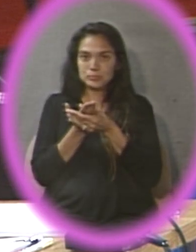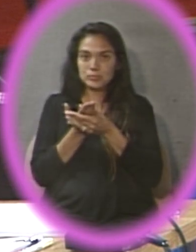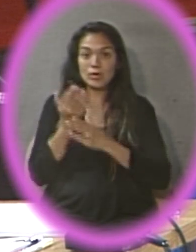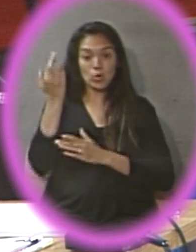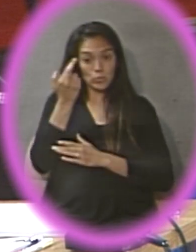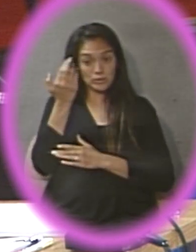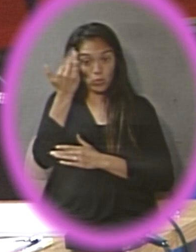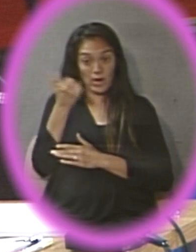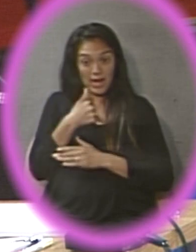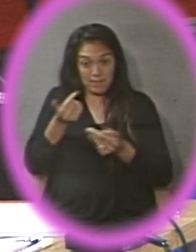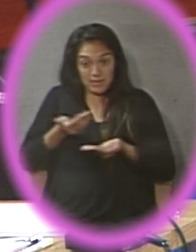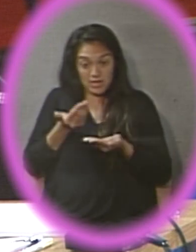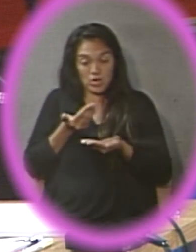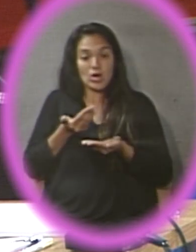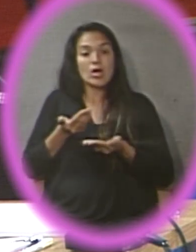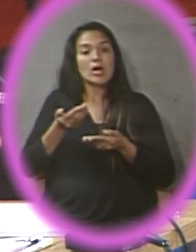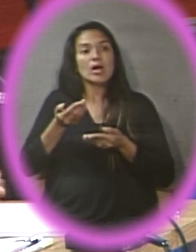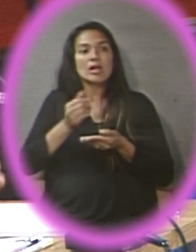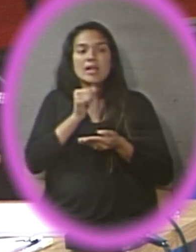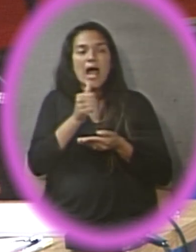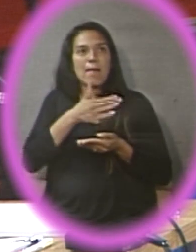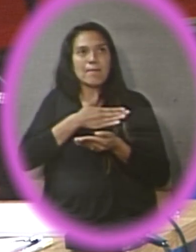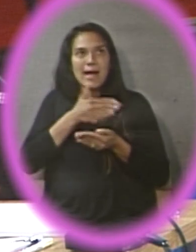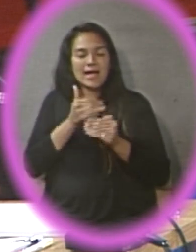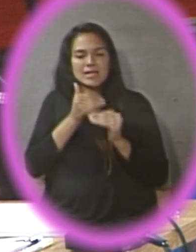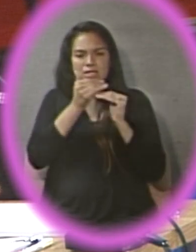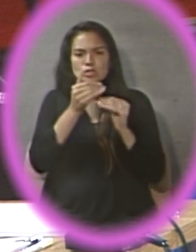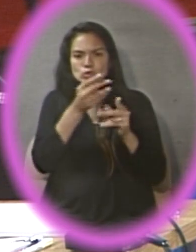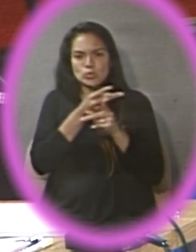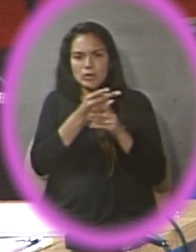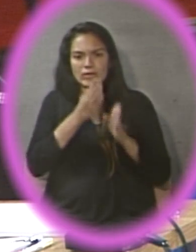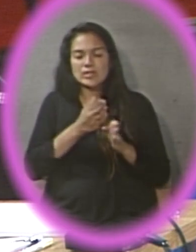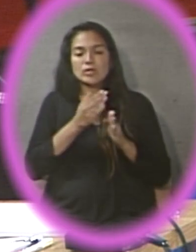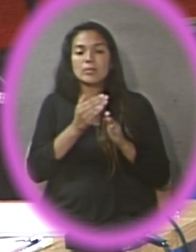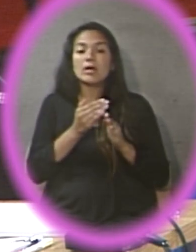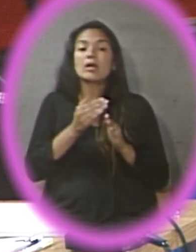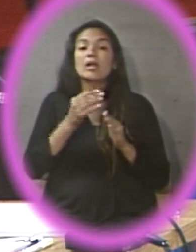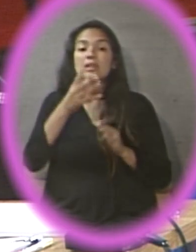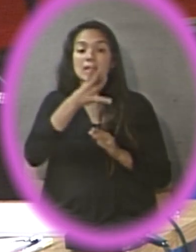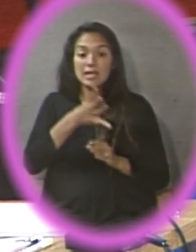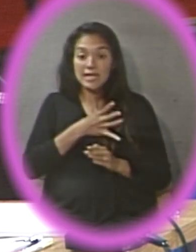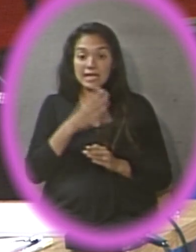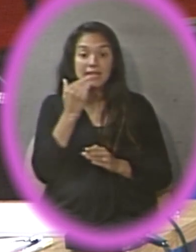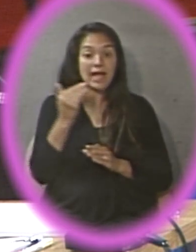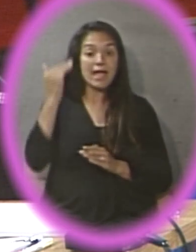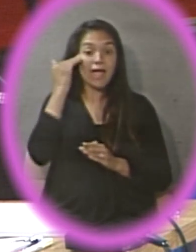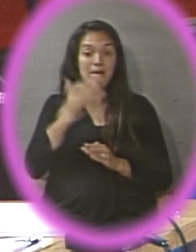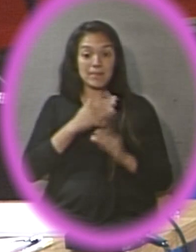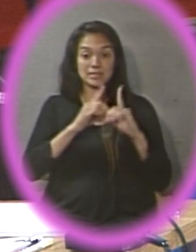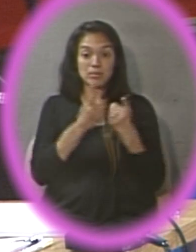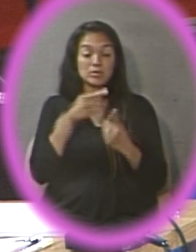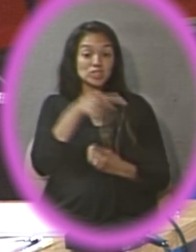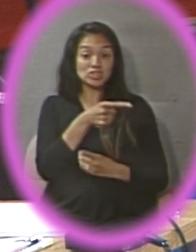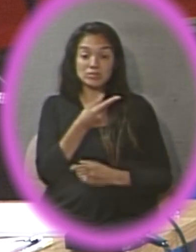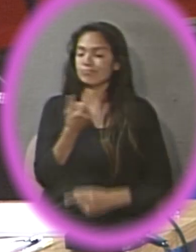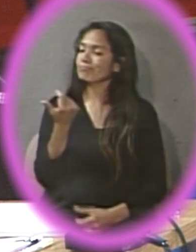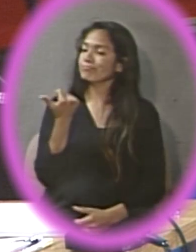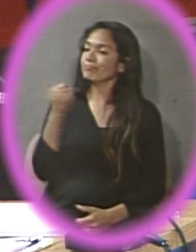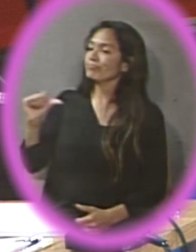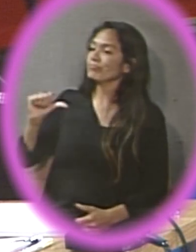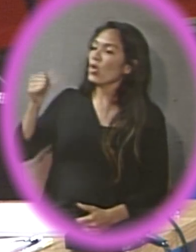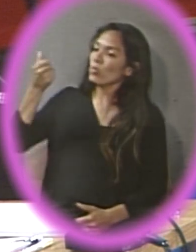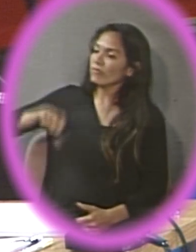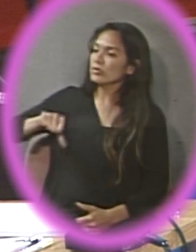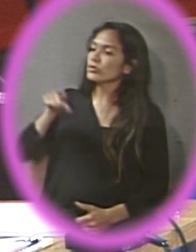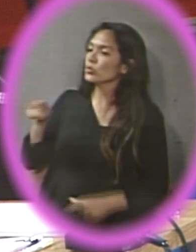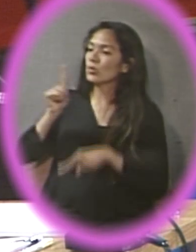immediate, not supervisor, but the lady that heads the department that I work for, she's denied my seeing the student cumulative folders. I then